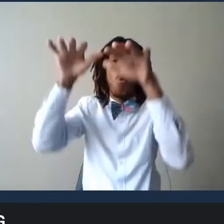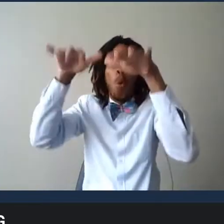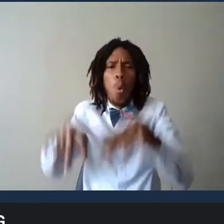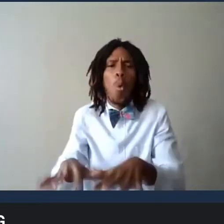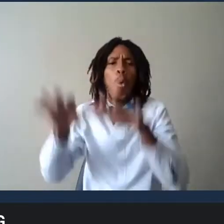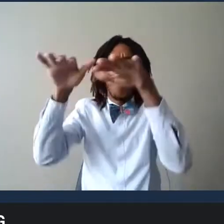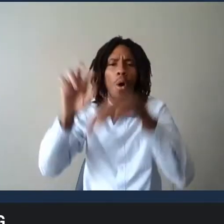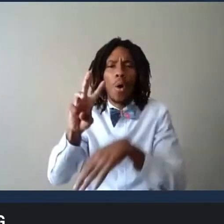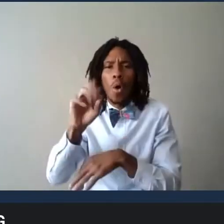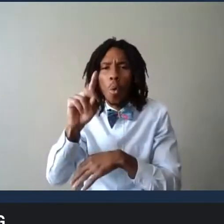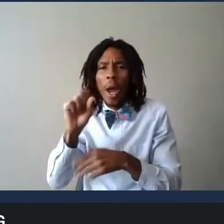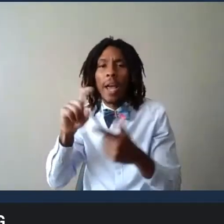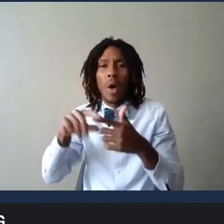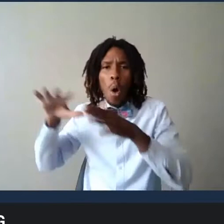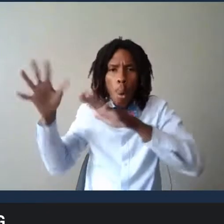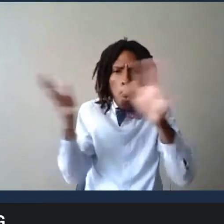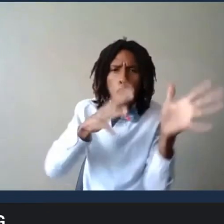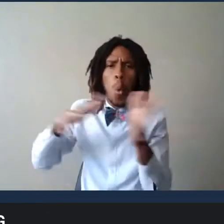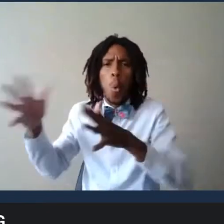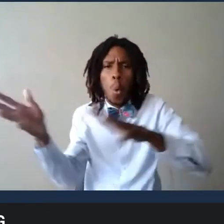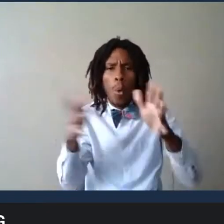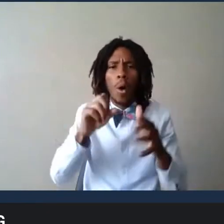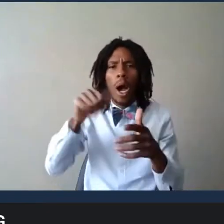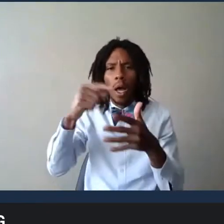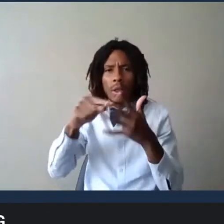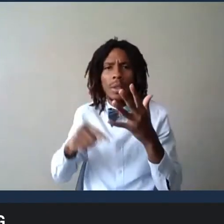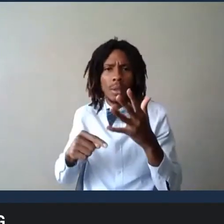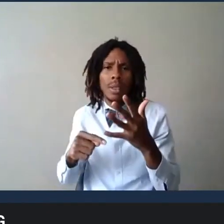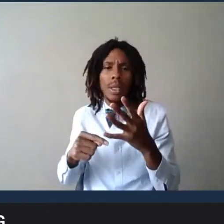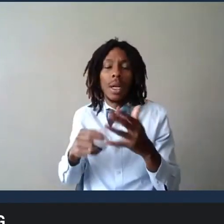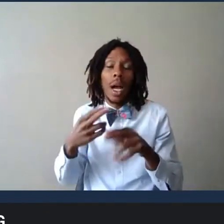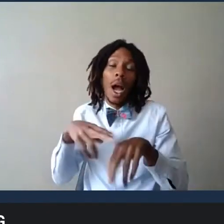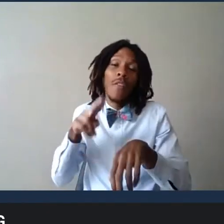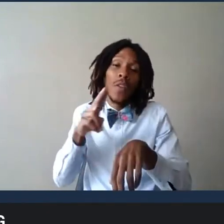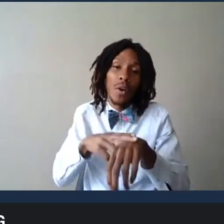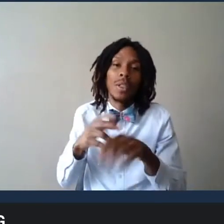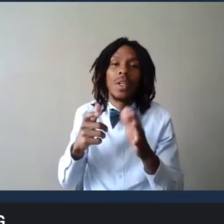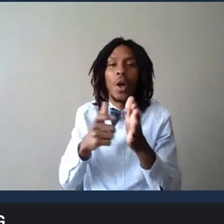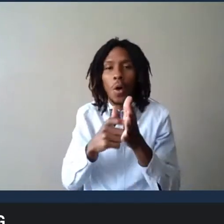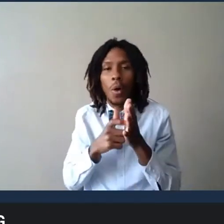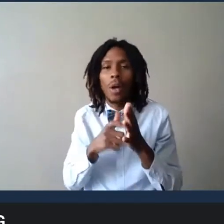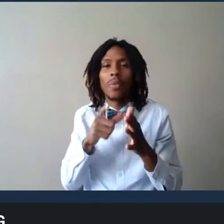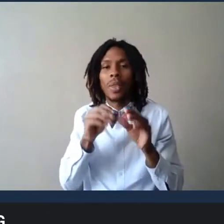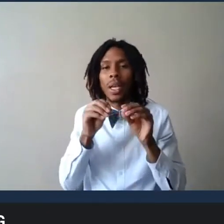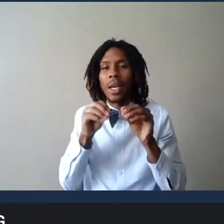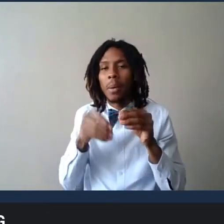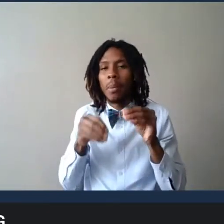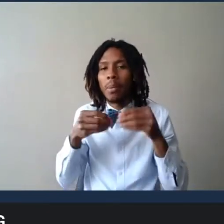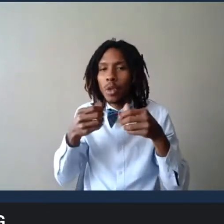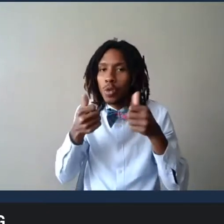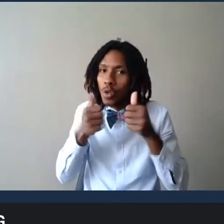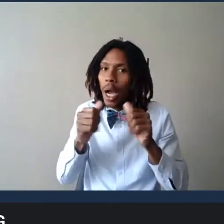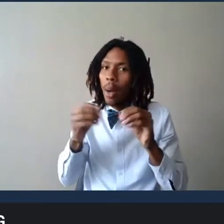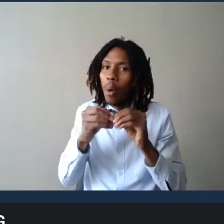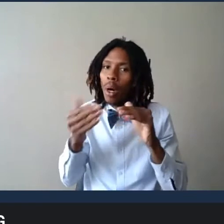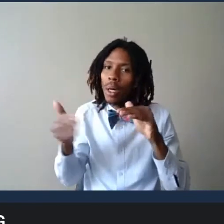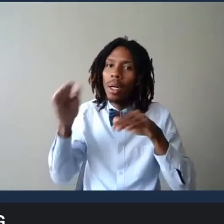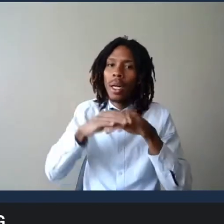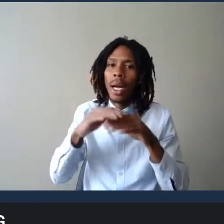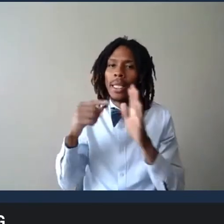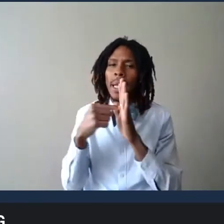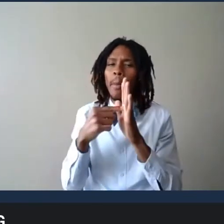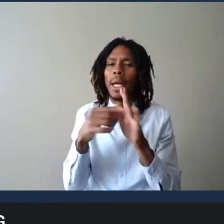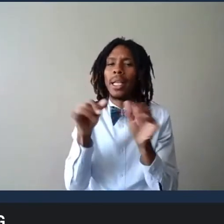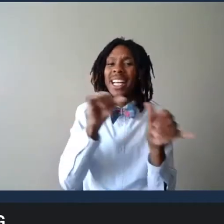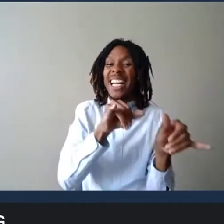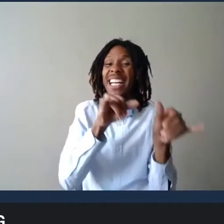like wind, and other aspects. Of course, it does require you to put in a little bit of effort to model it the way you want